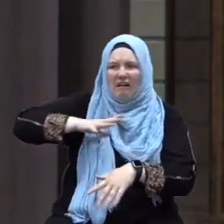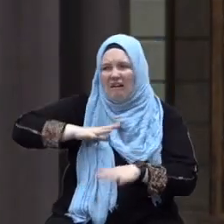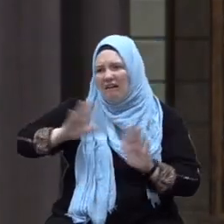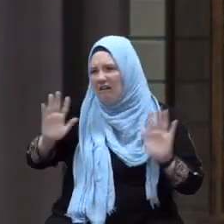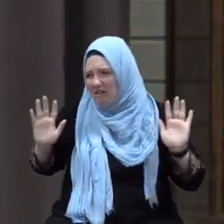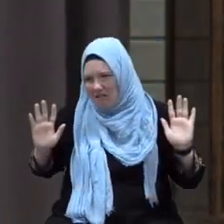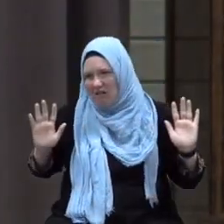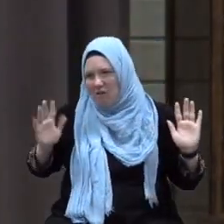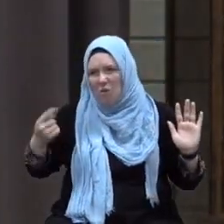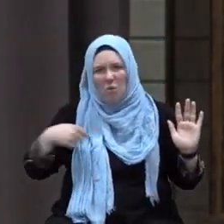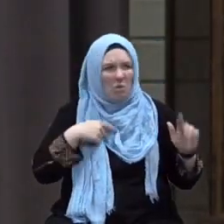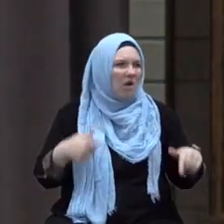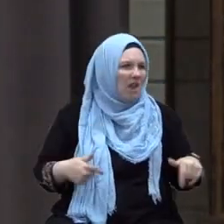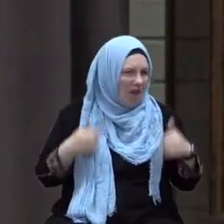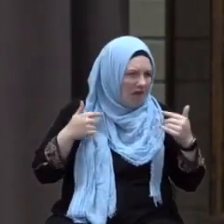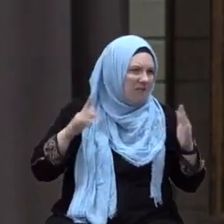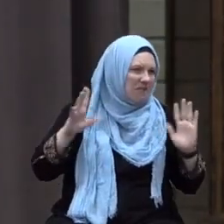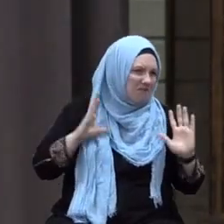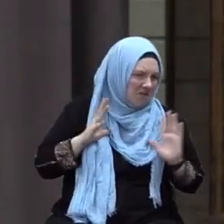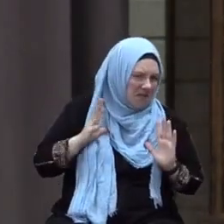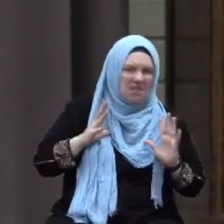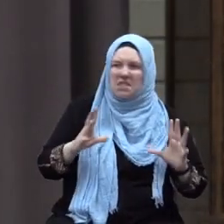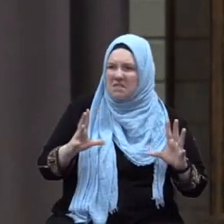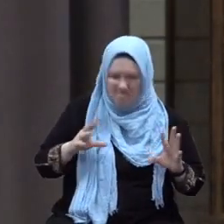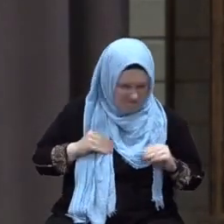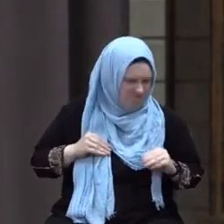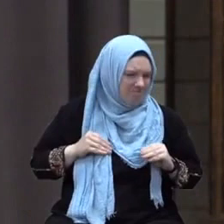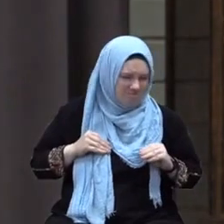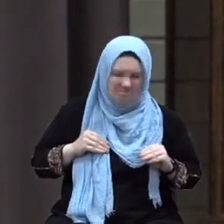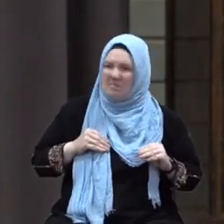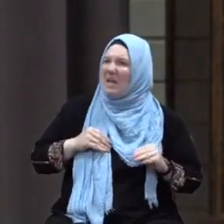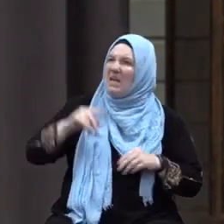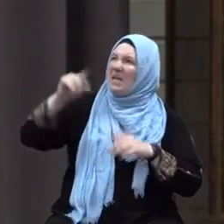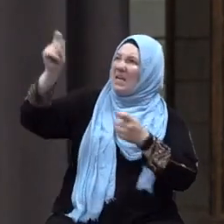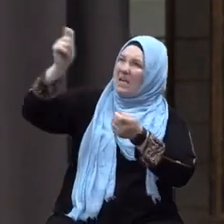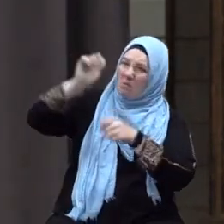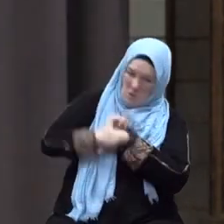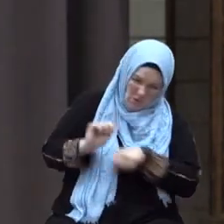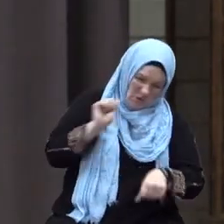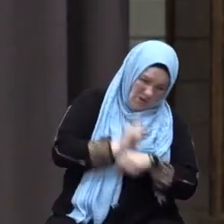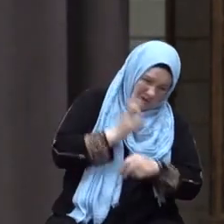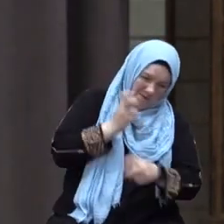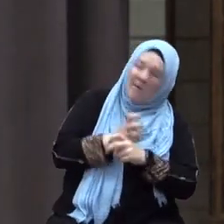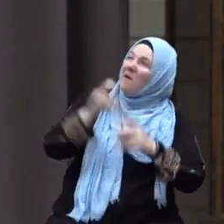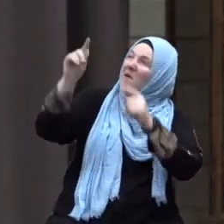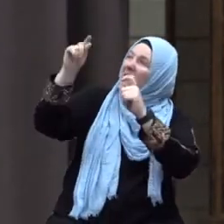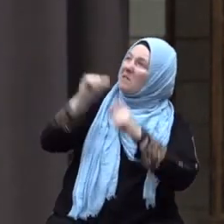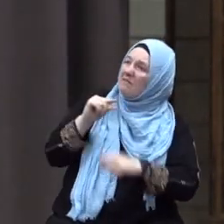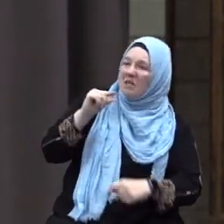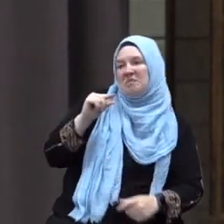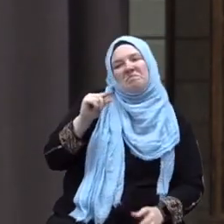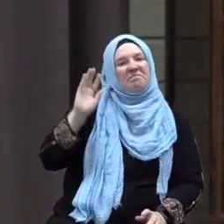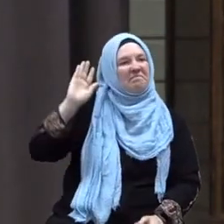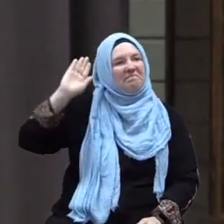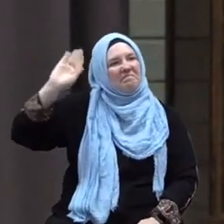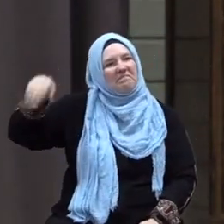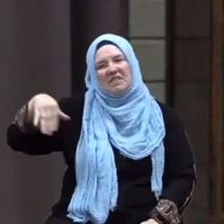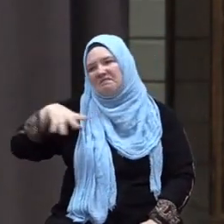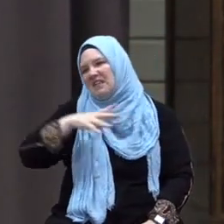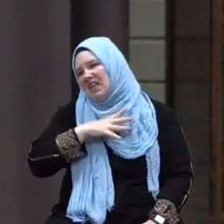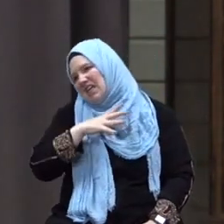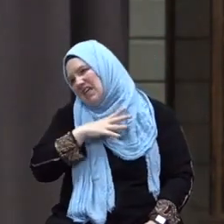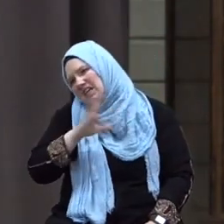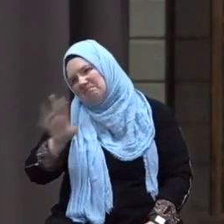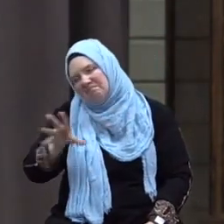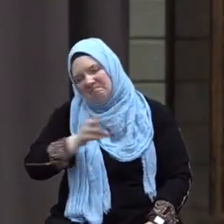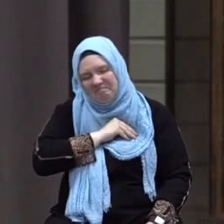will always be the least, we will always be given the least, and we'll always achieve nothing even close